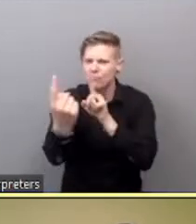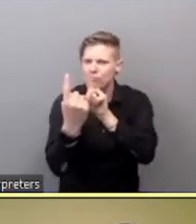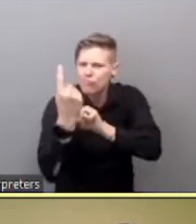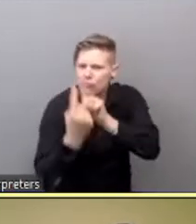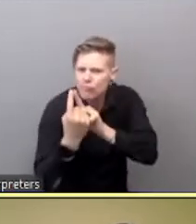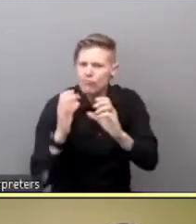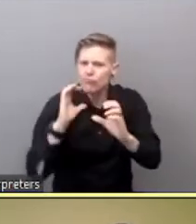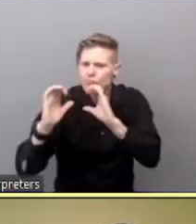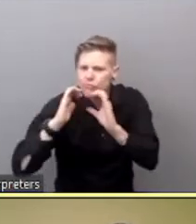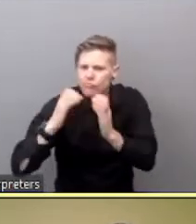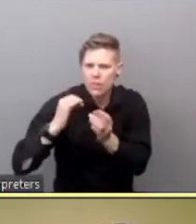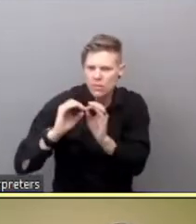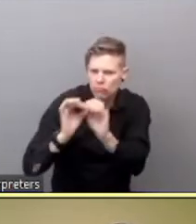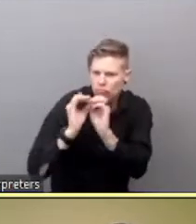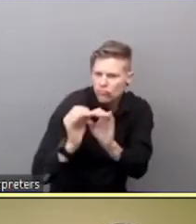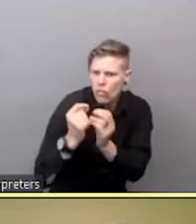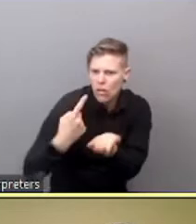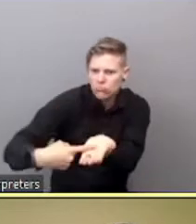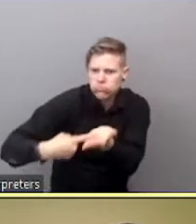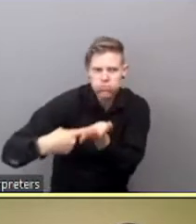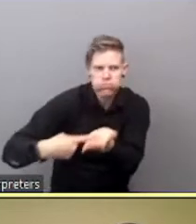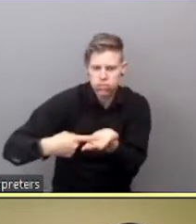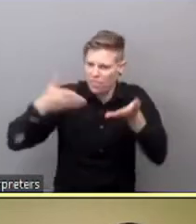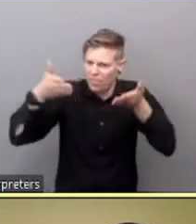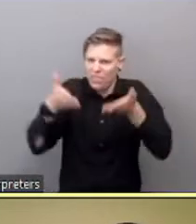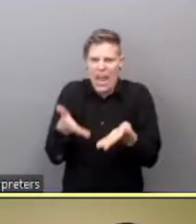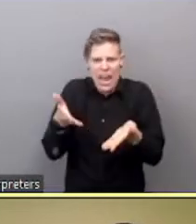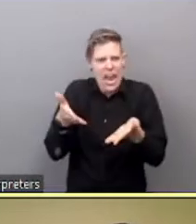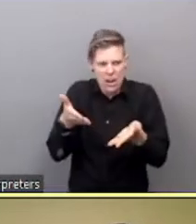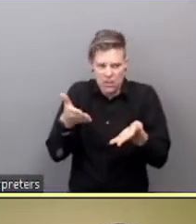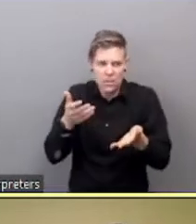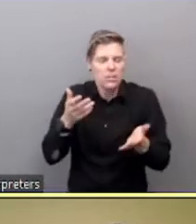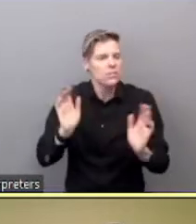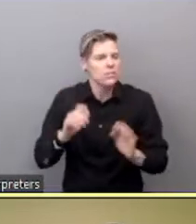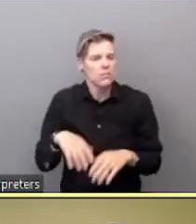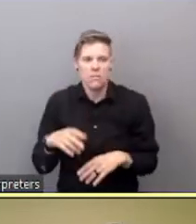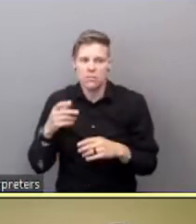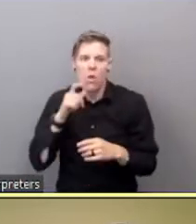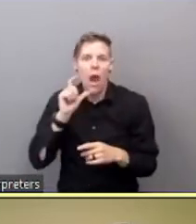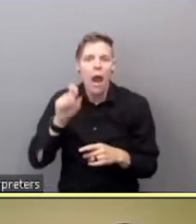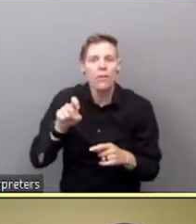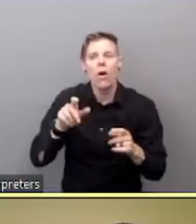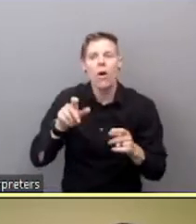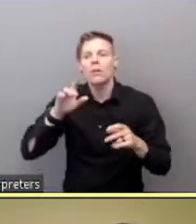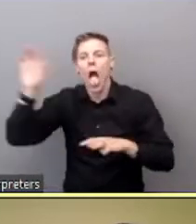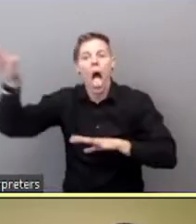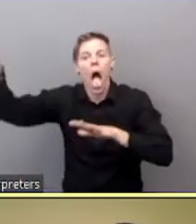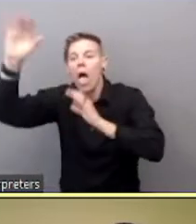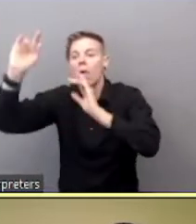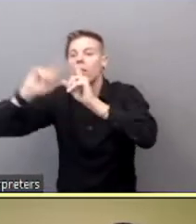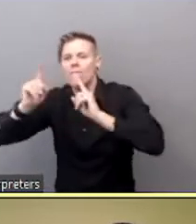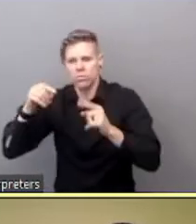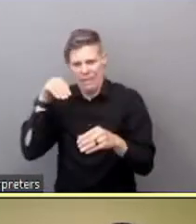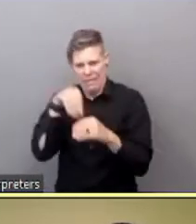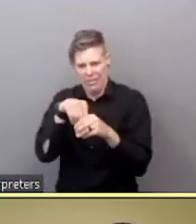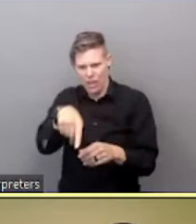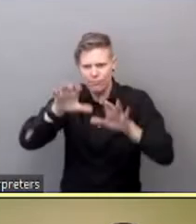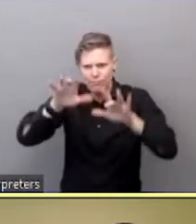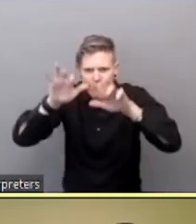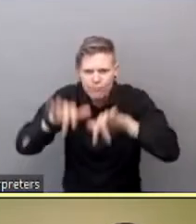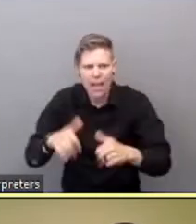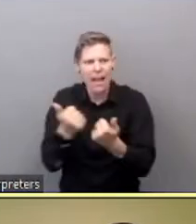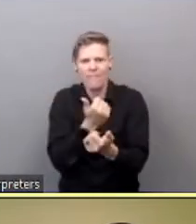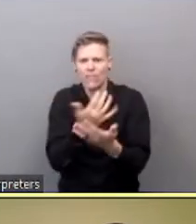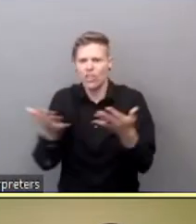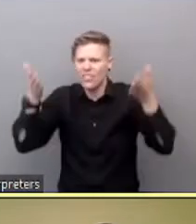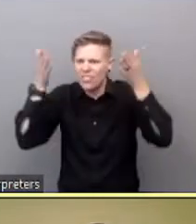where job seekers can come in and log into our job system and look for work. That includes